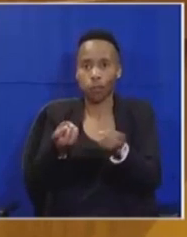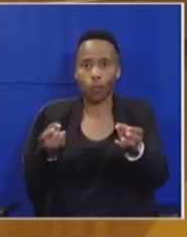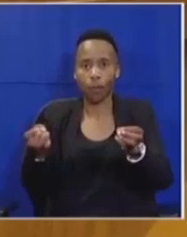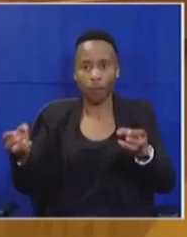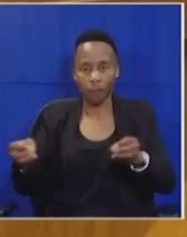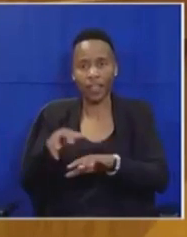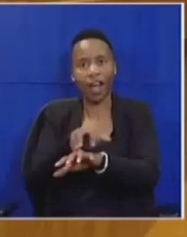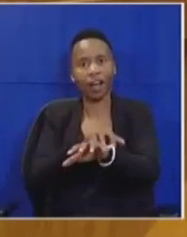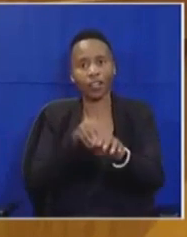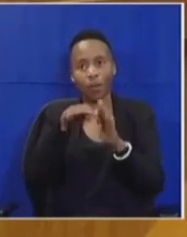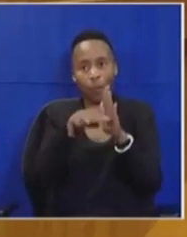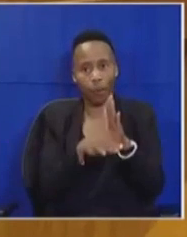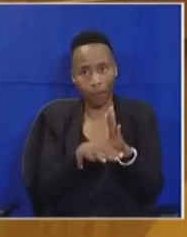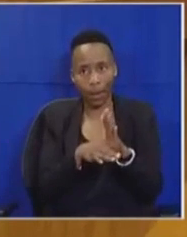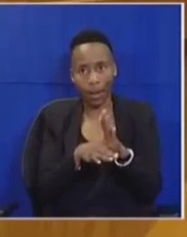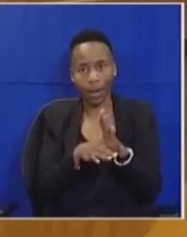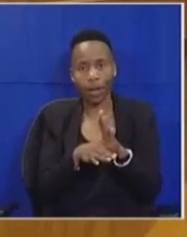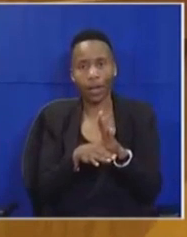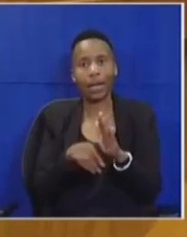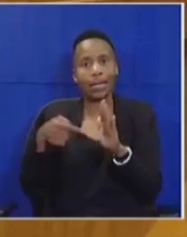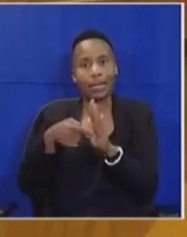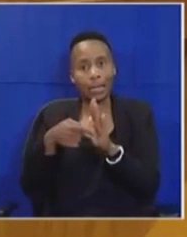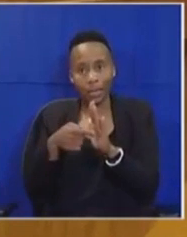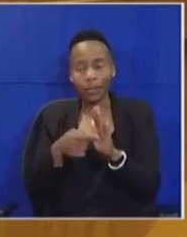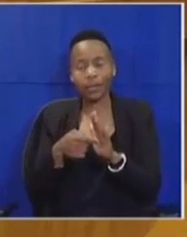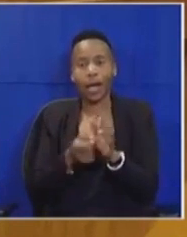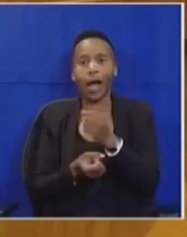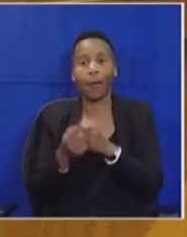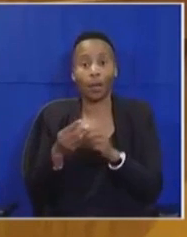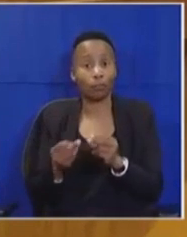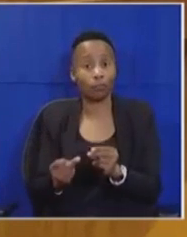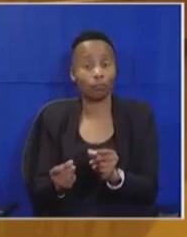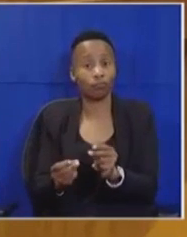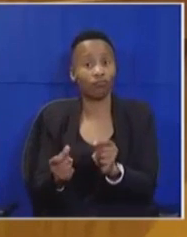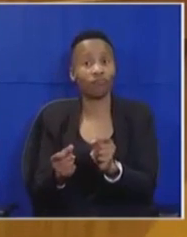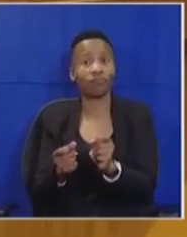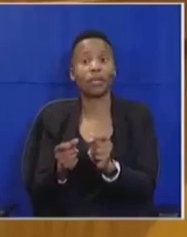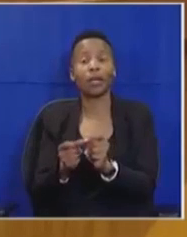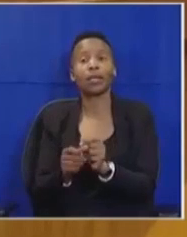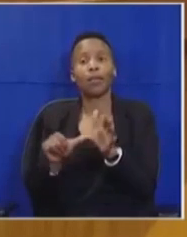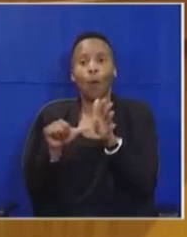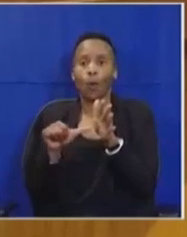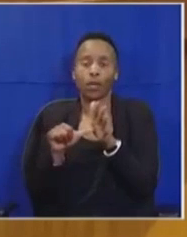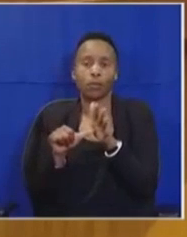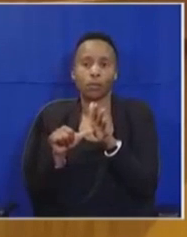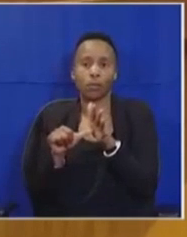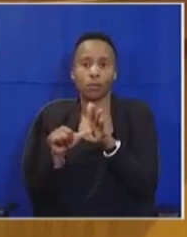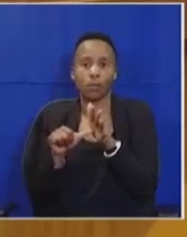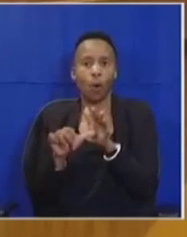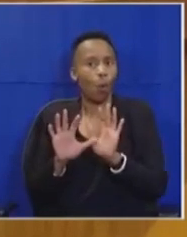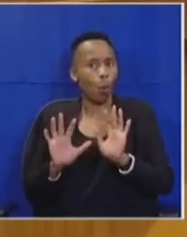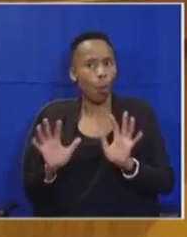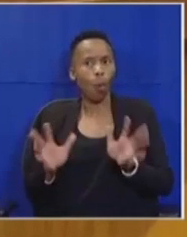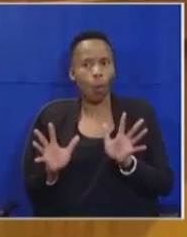The acceleration of land redistribution is necessary not only